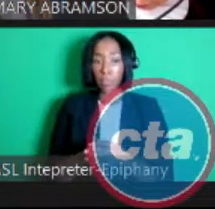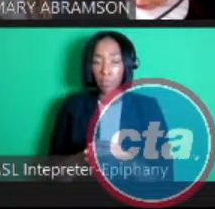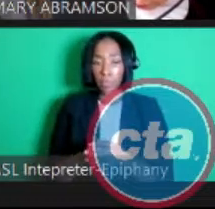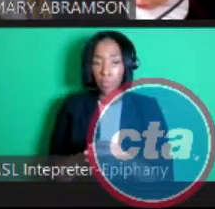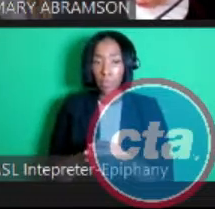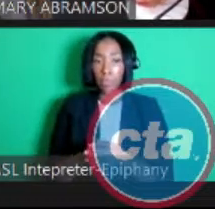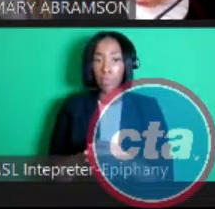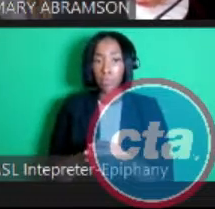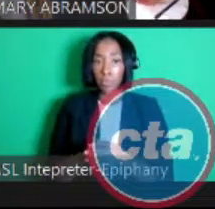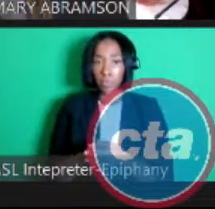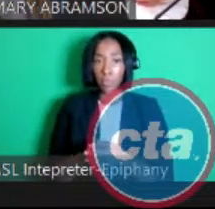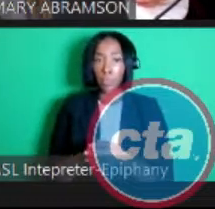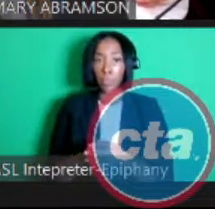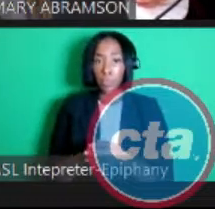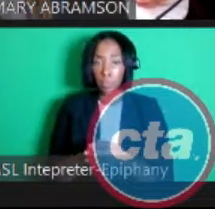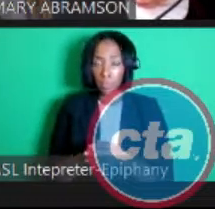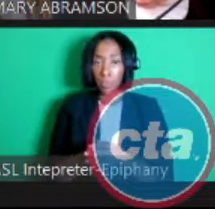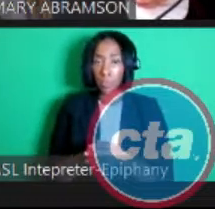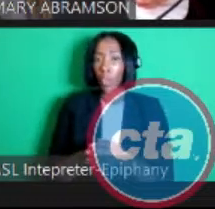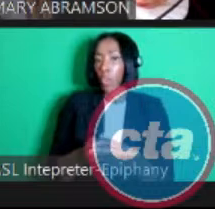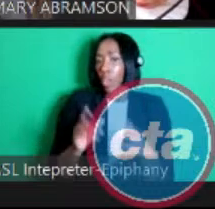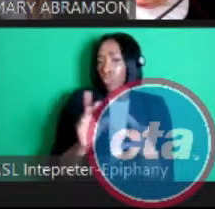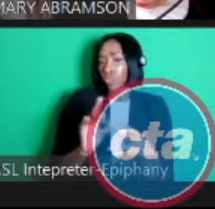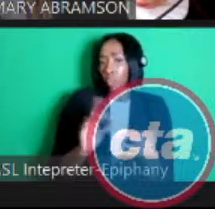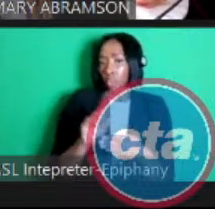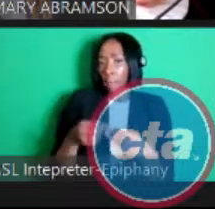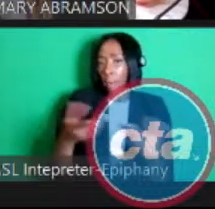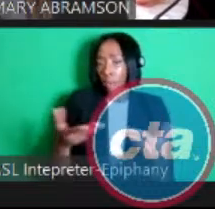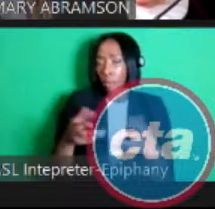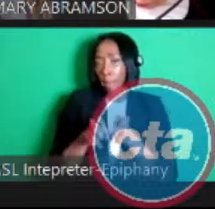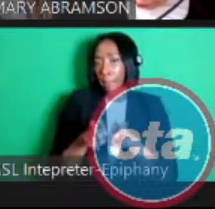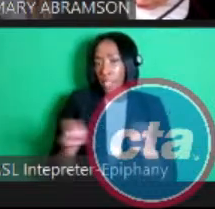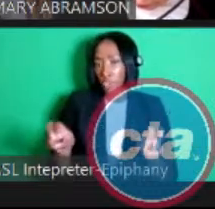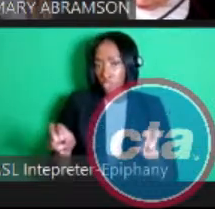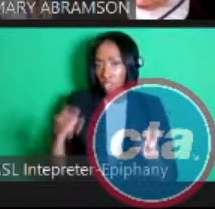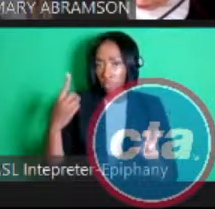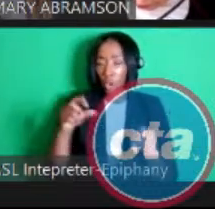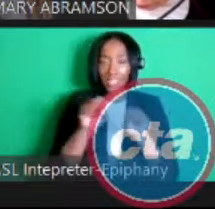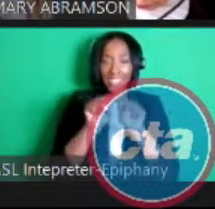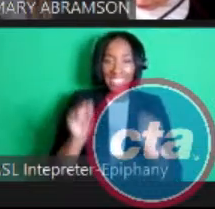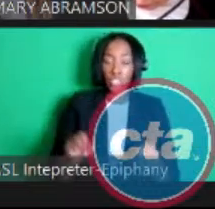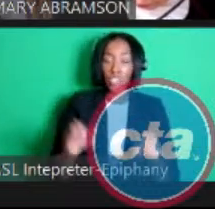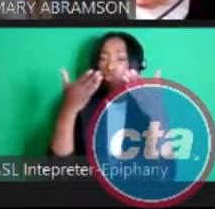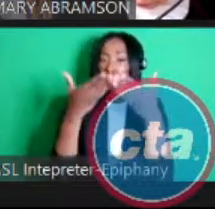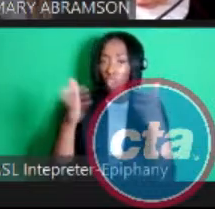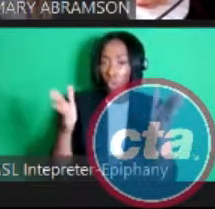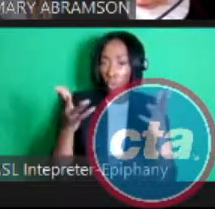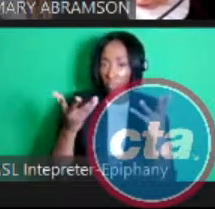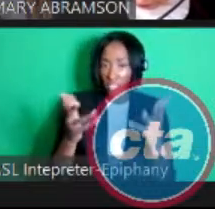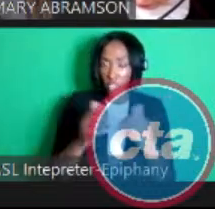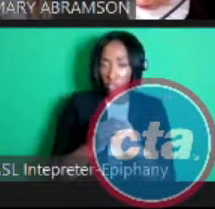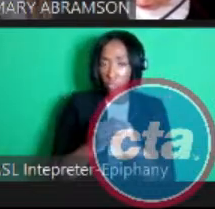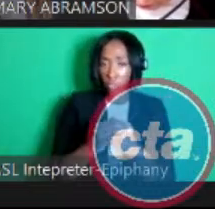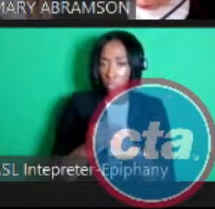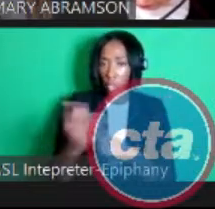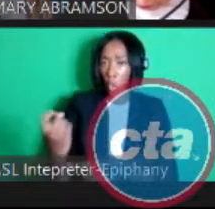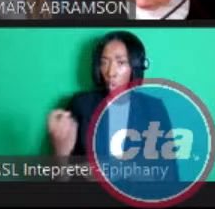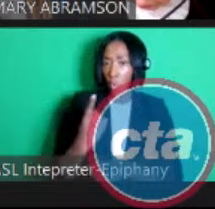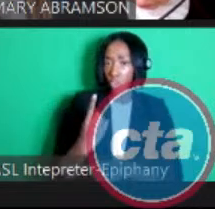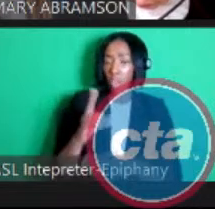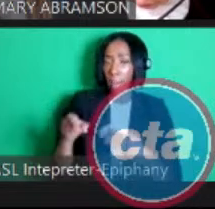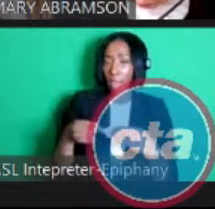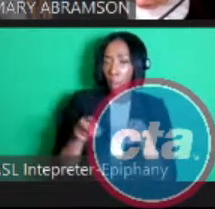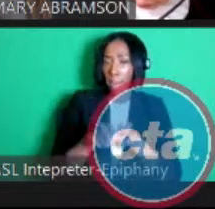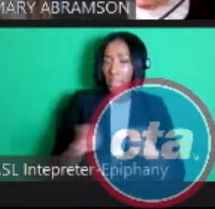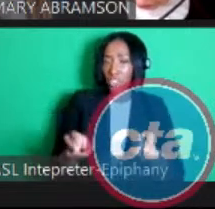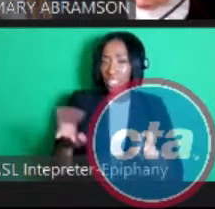We did talk about benches for stations in general. There was a question about benches here, so